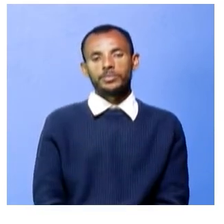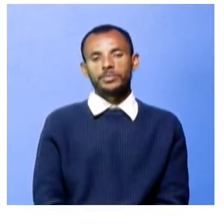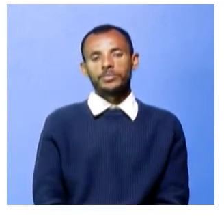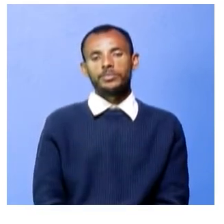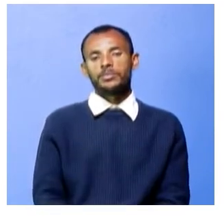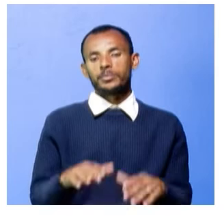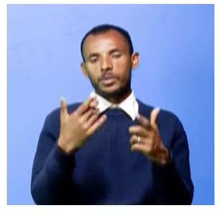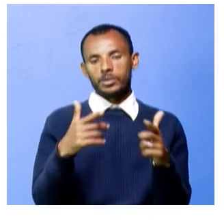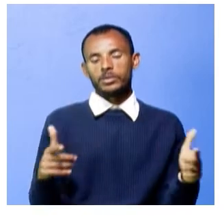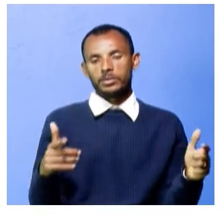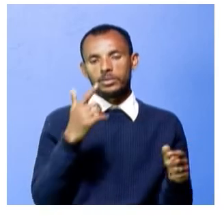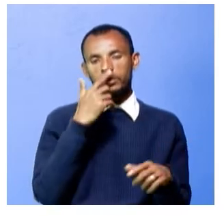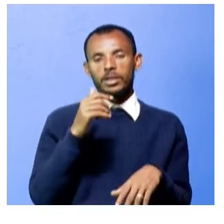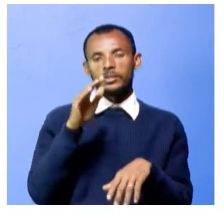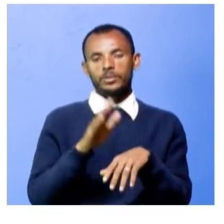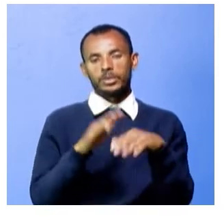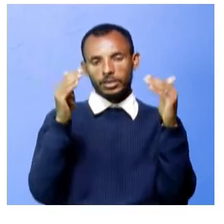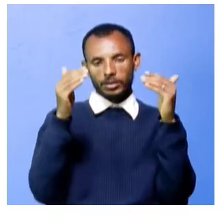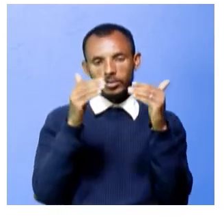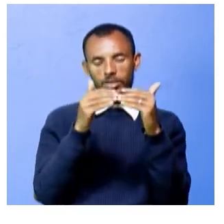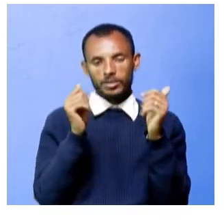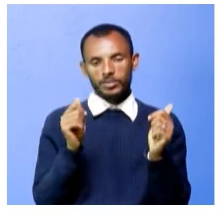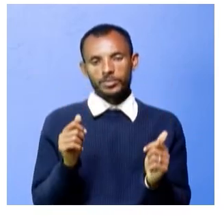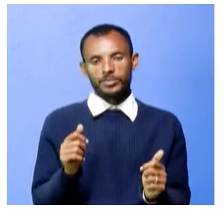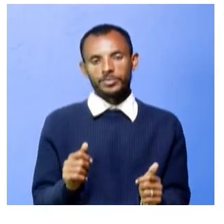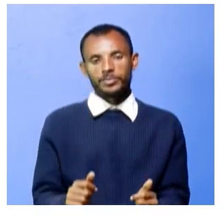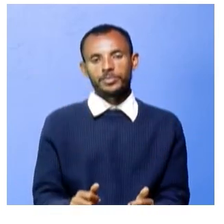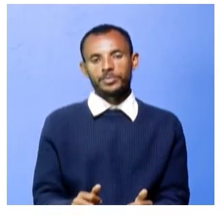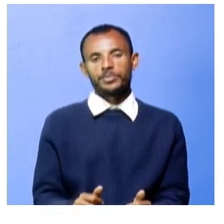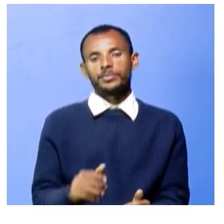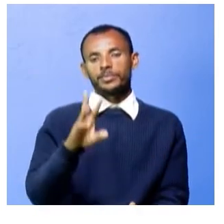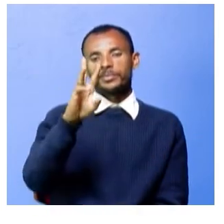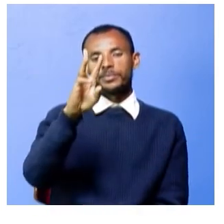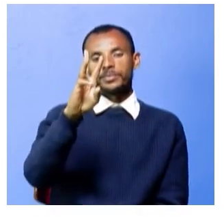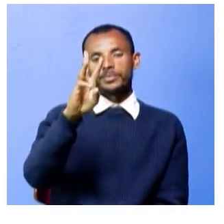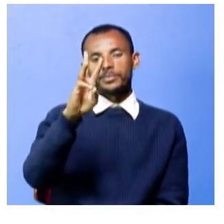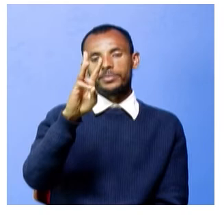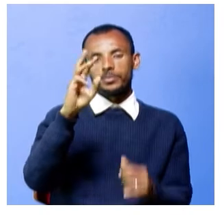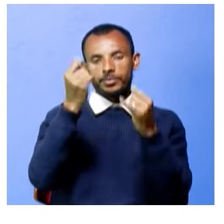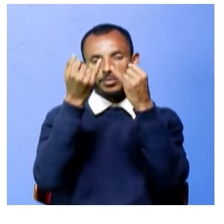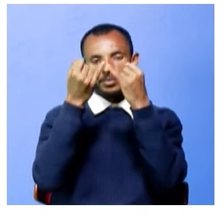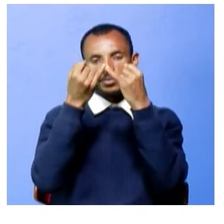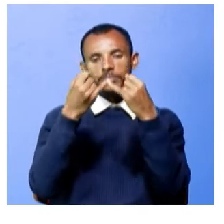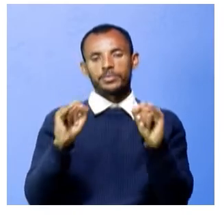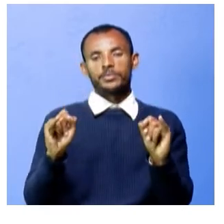So probability of red ball is equal to 6 over